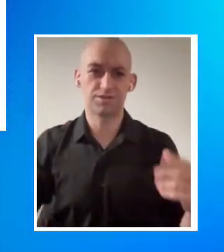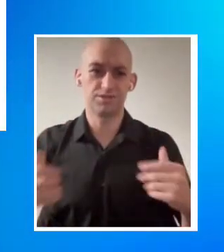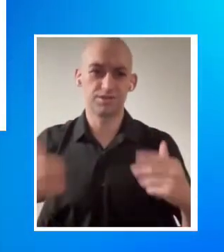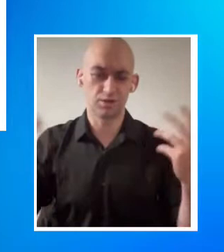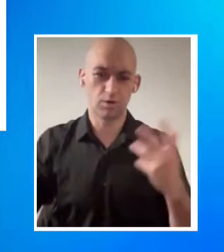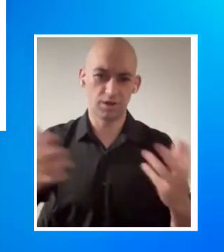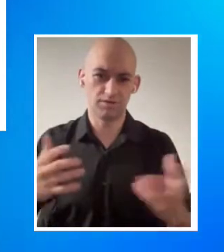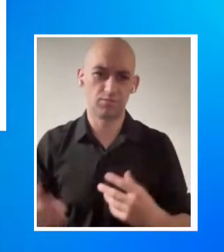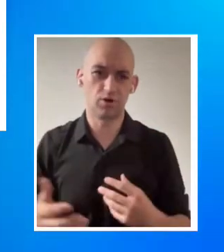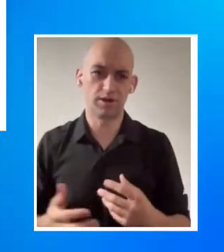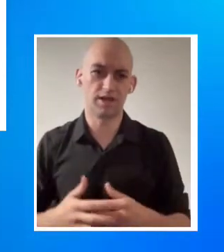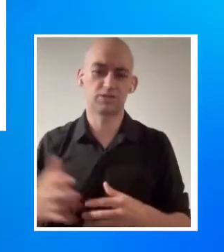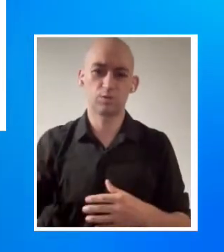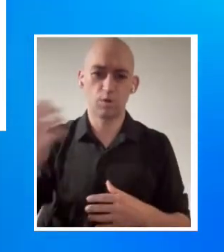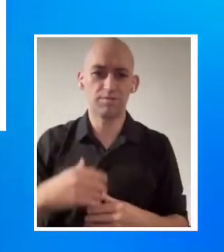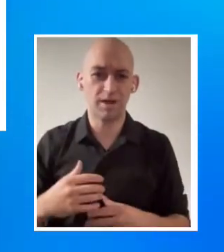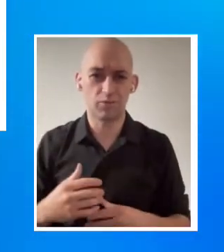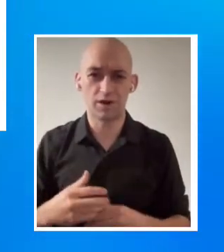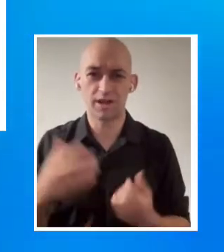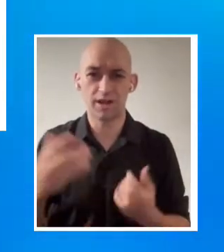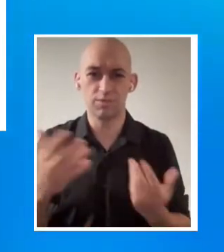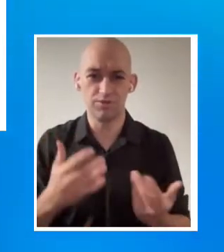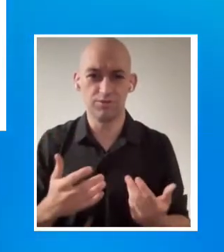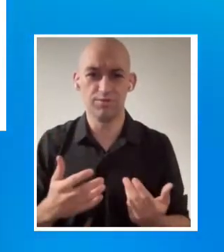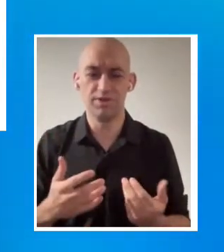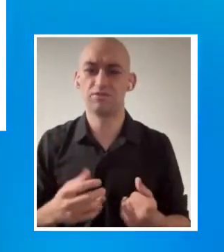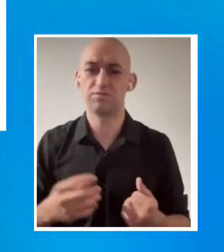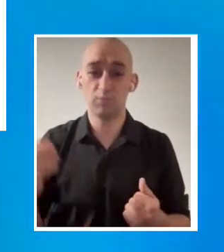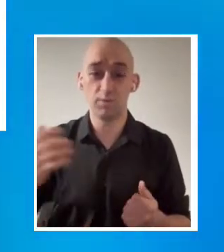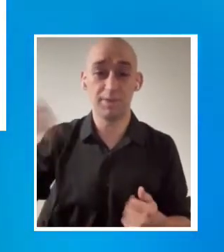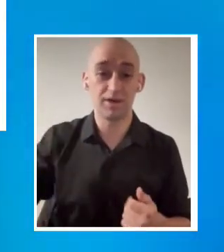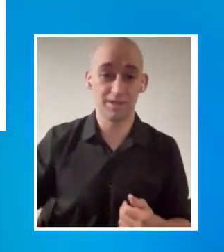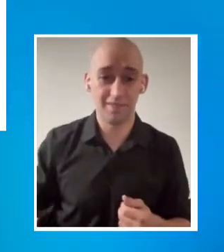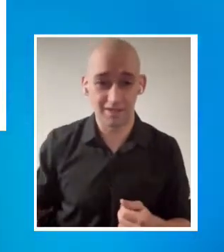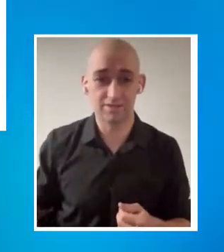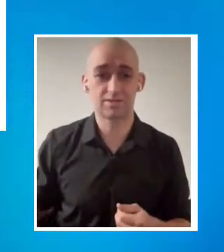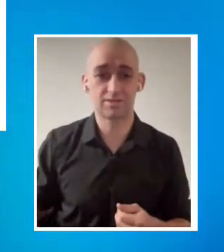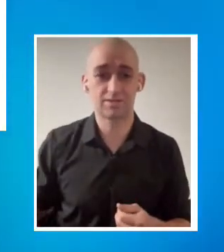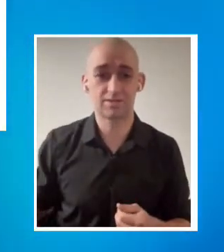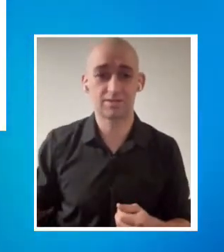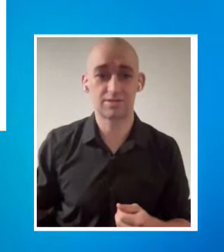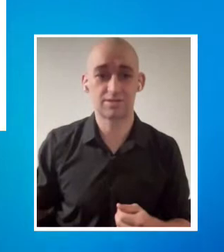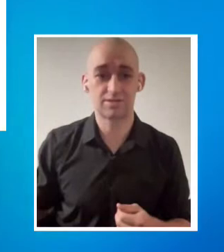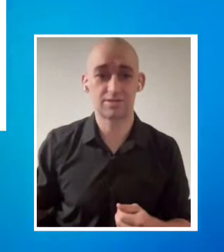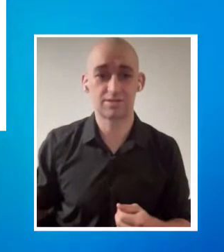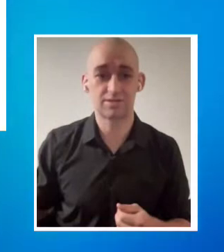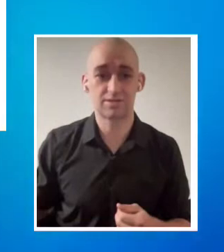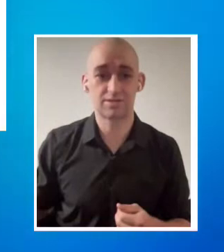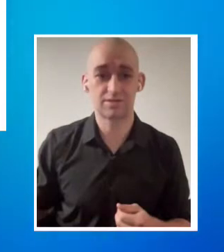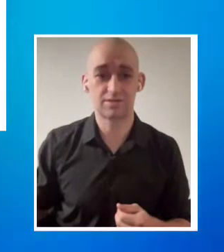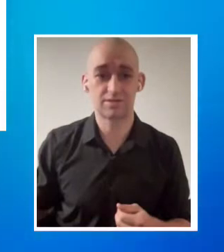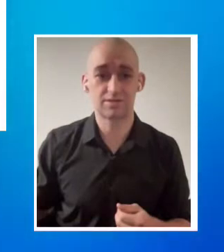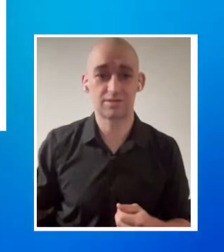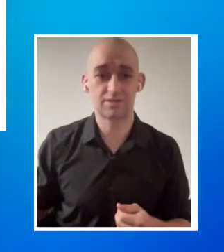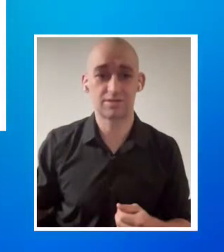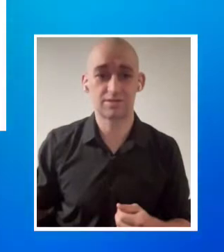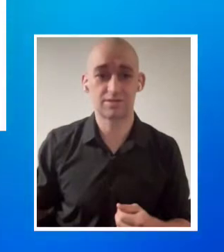so that you guys can see the quality of our broadcast. The quality of my broadcast when you do the meeting with me will be better than this.